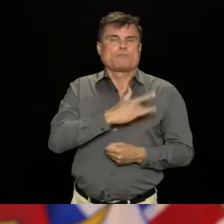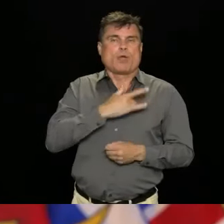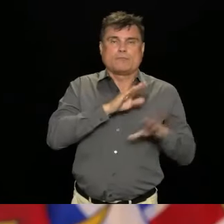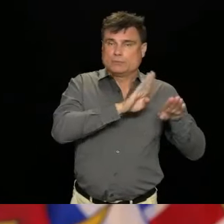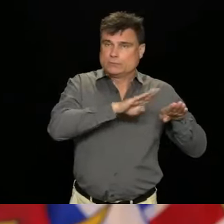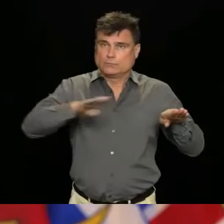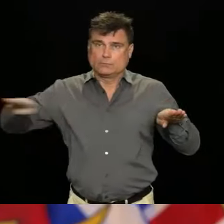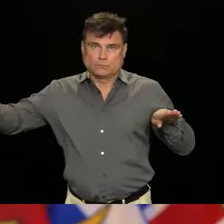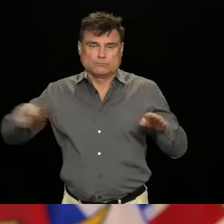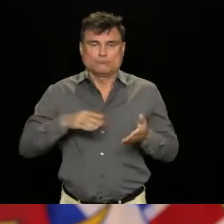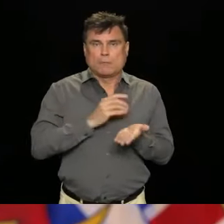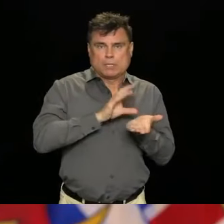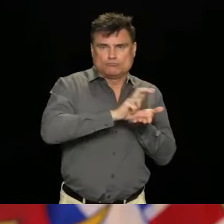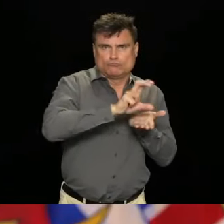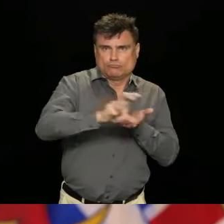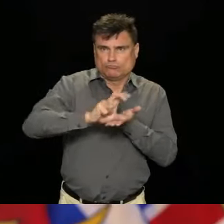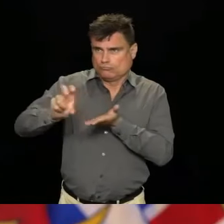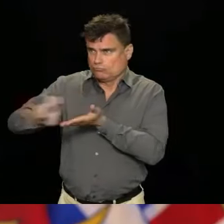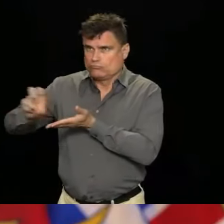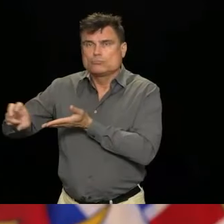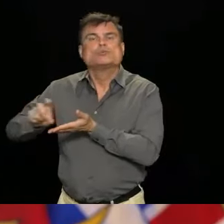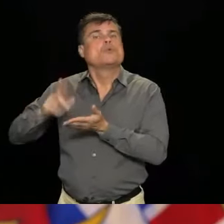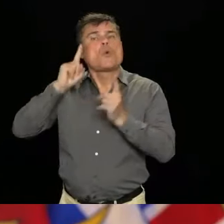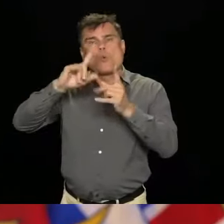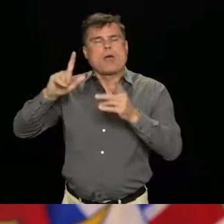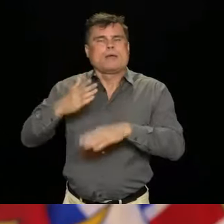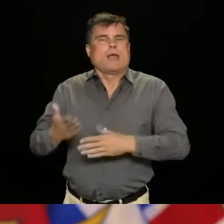help them recover and emerge